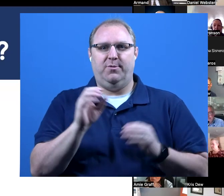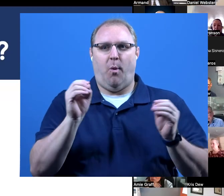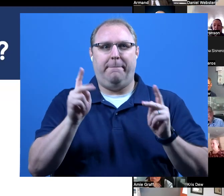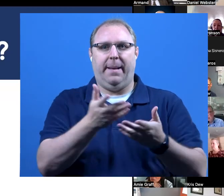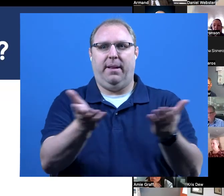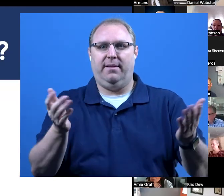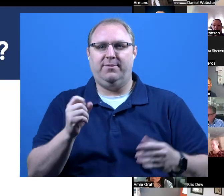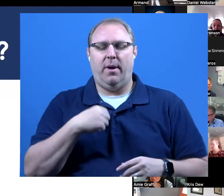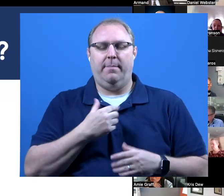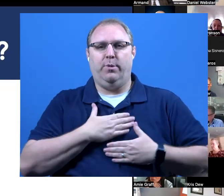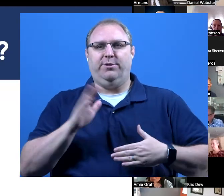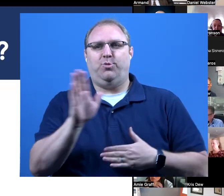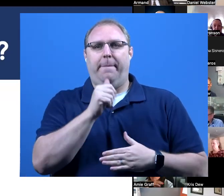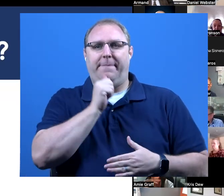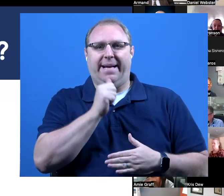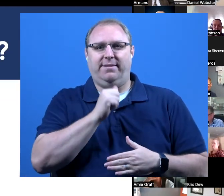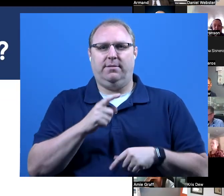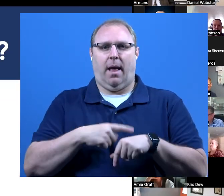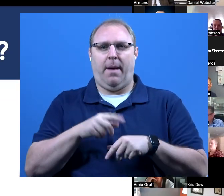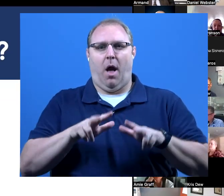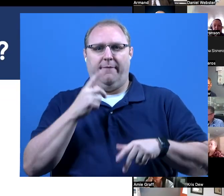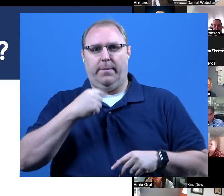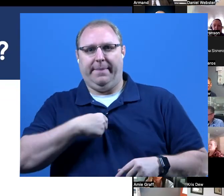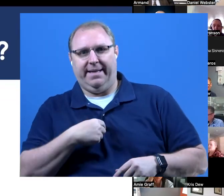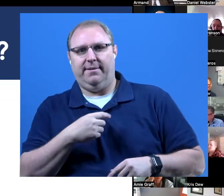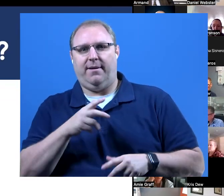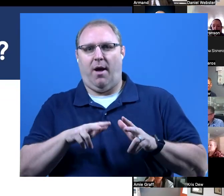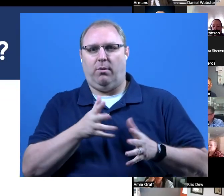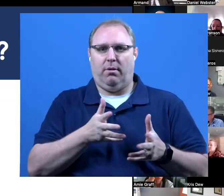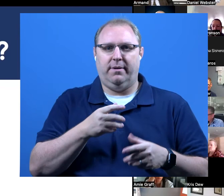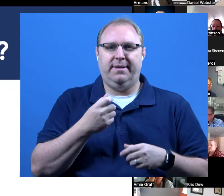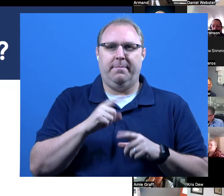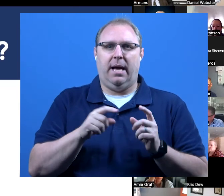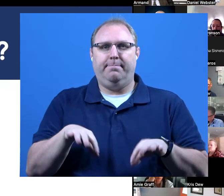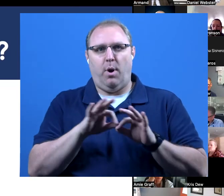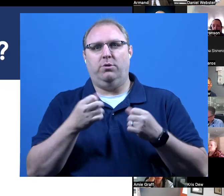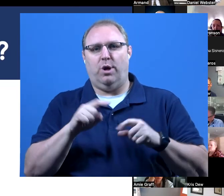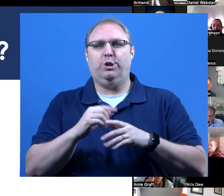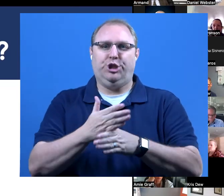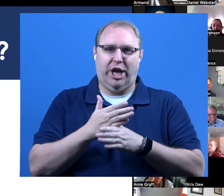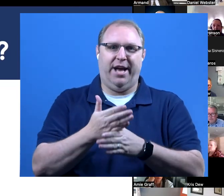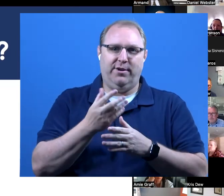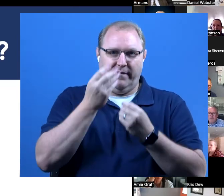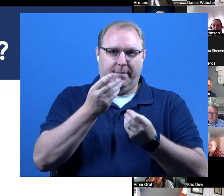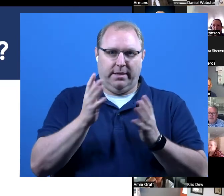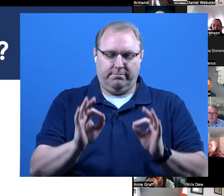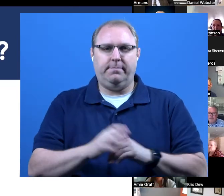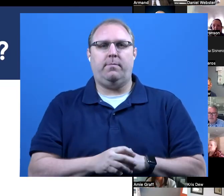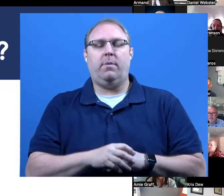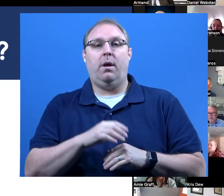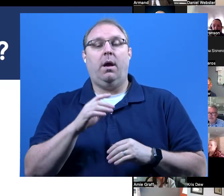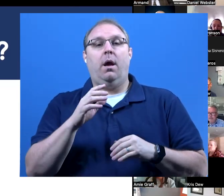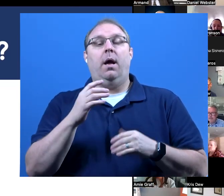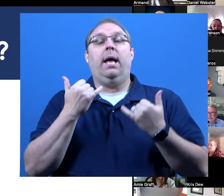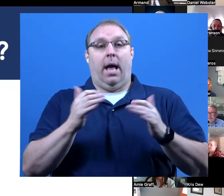out this form and answer those questions. And then we'd ask that somebody else, you ask somebody else in your